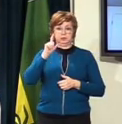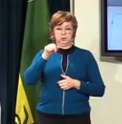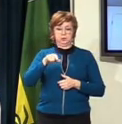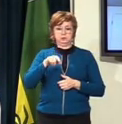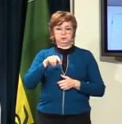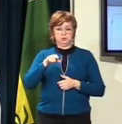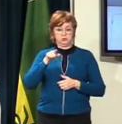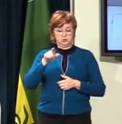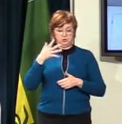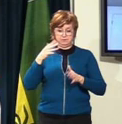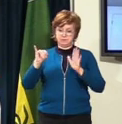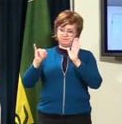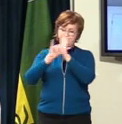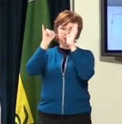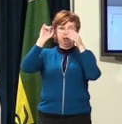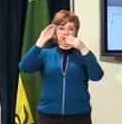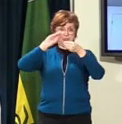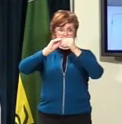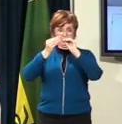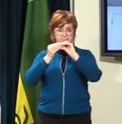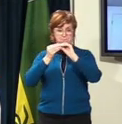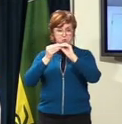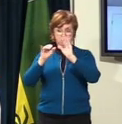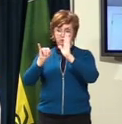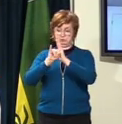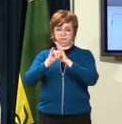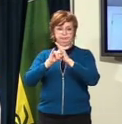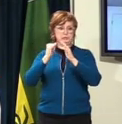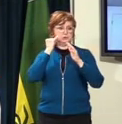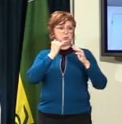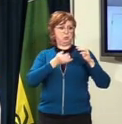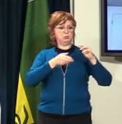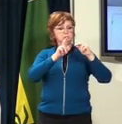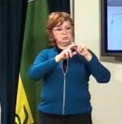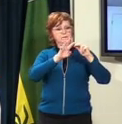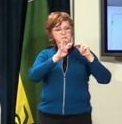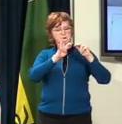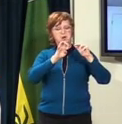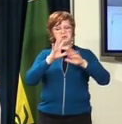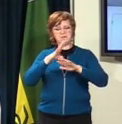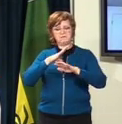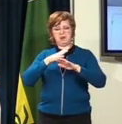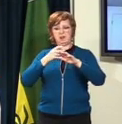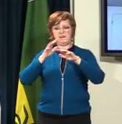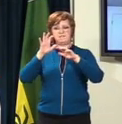okay, that's the moment where now it's getting to the point where we need these field hospitals?